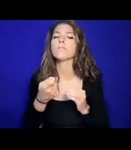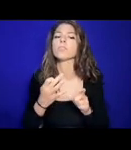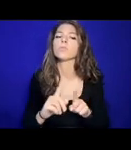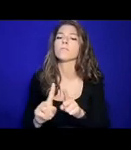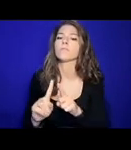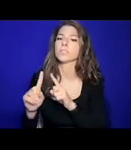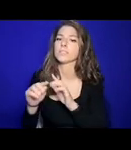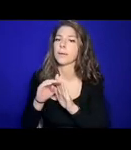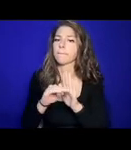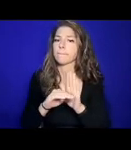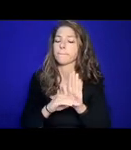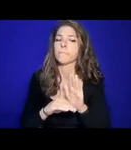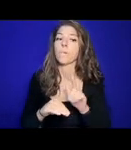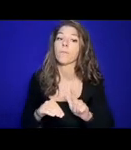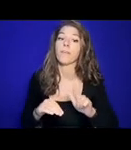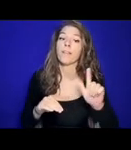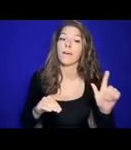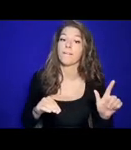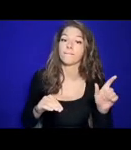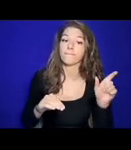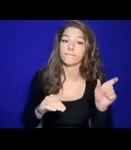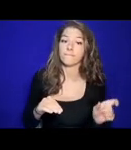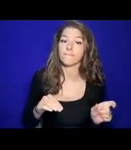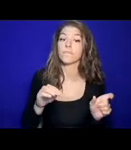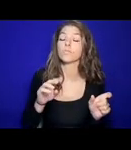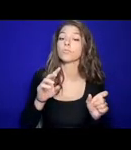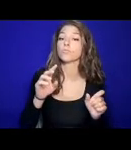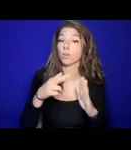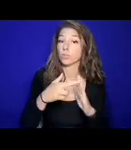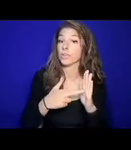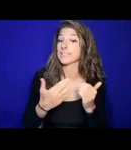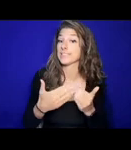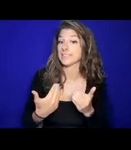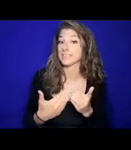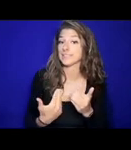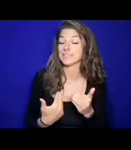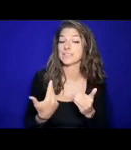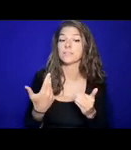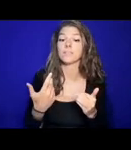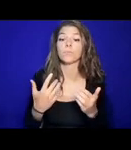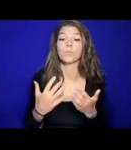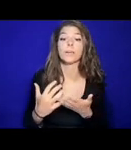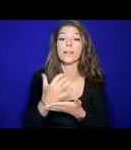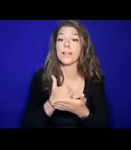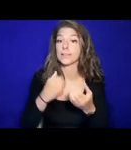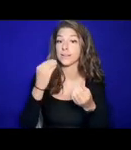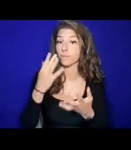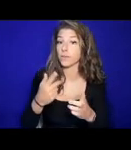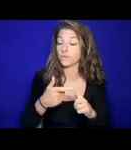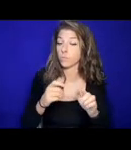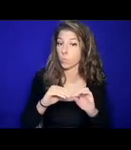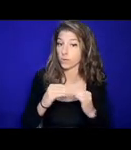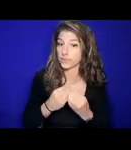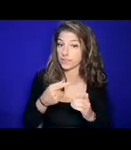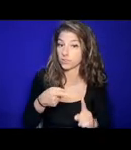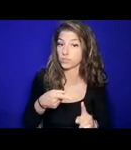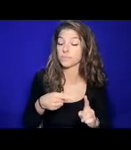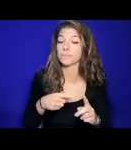different steps. You see on the left-hand side, registration is easy. Basically, we collect information from the